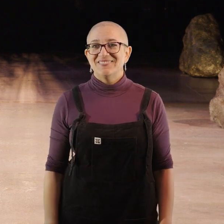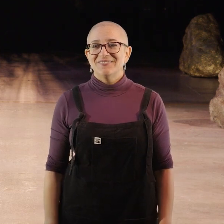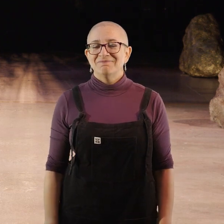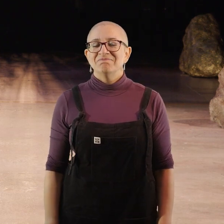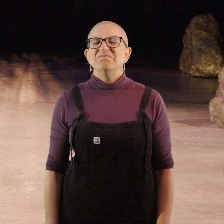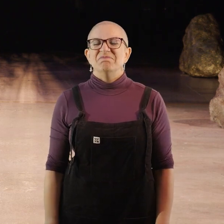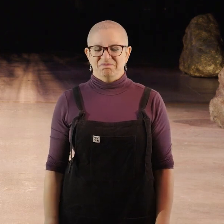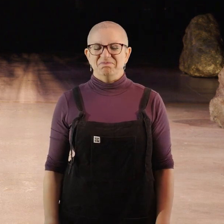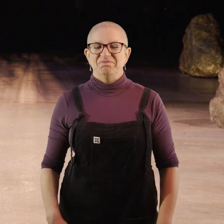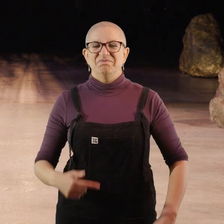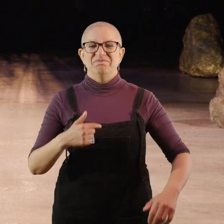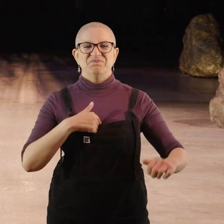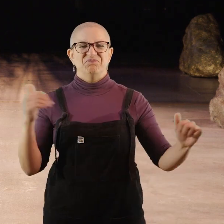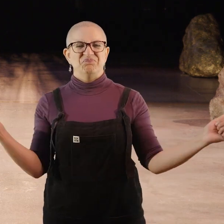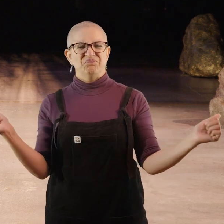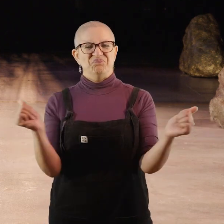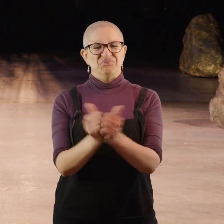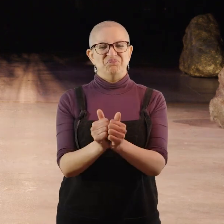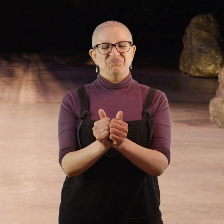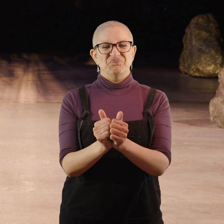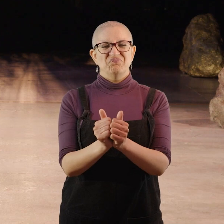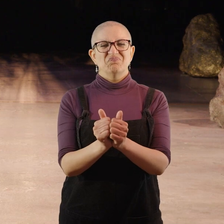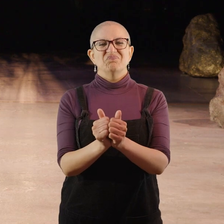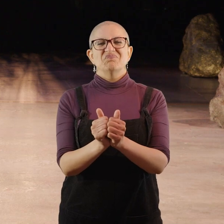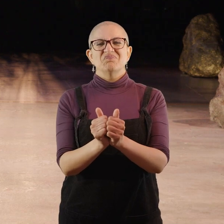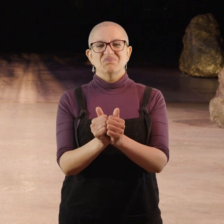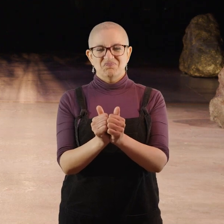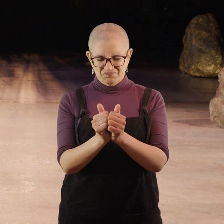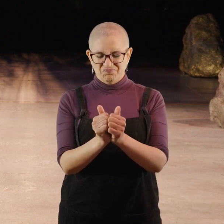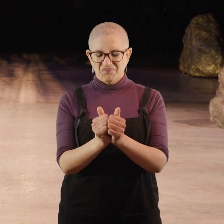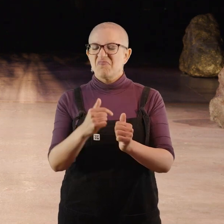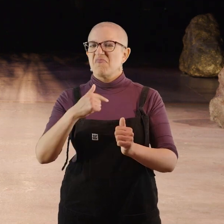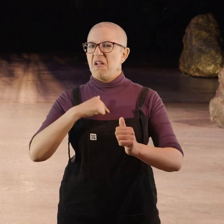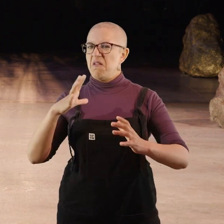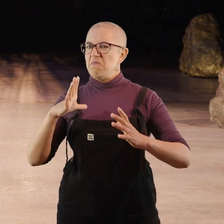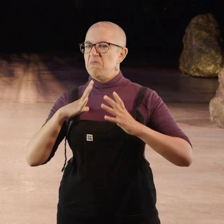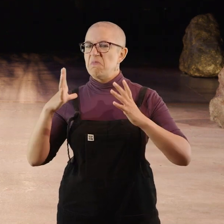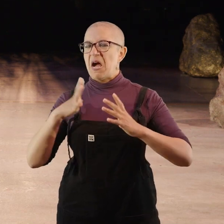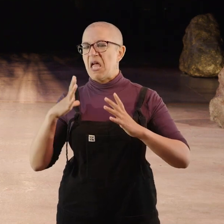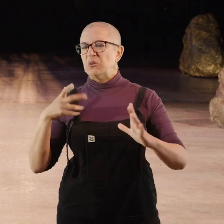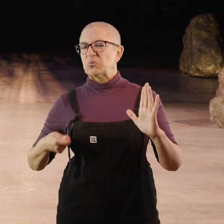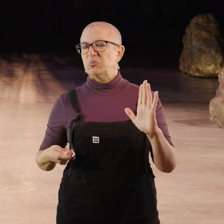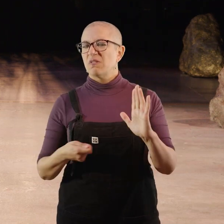I am settled, and bend up each corporal agent to this terrible feat.